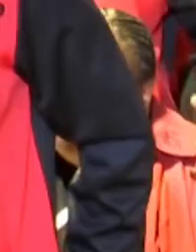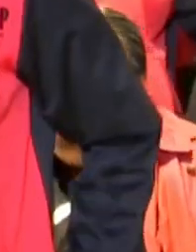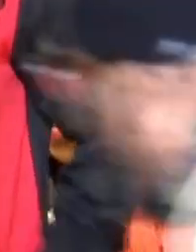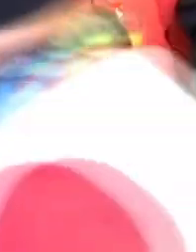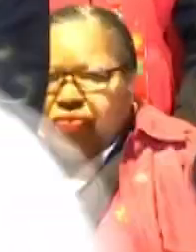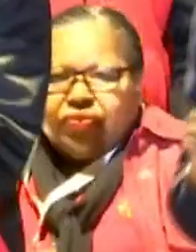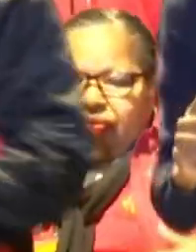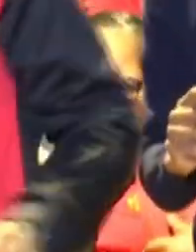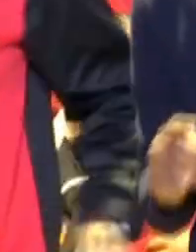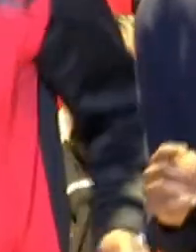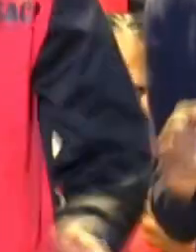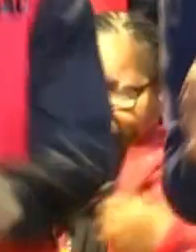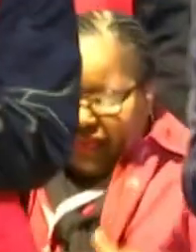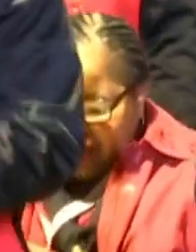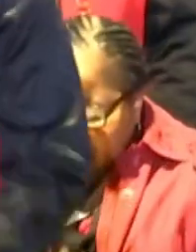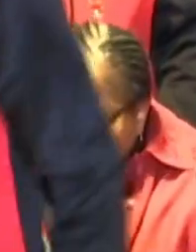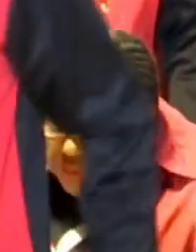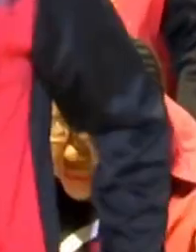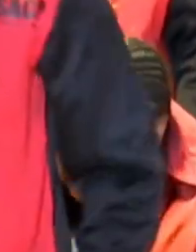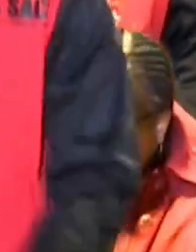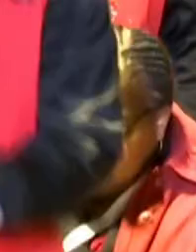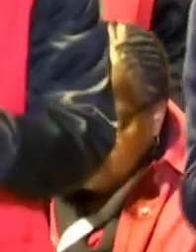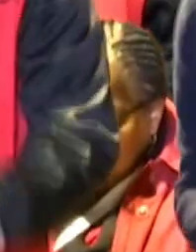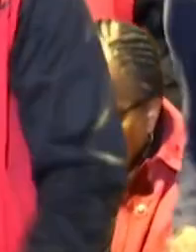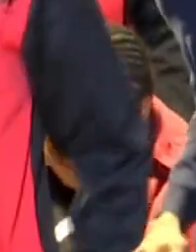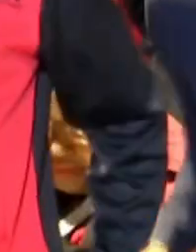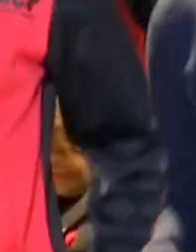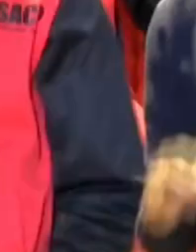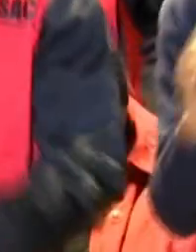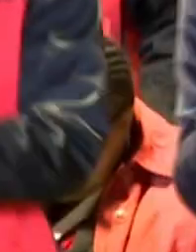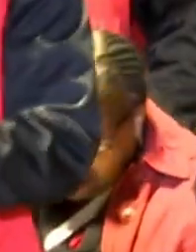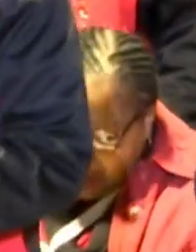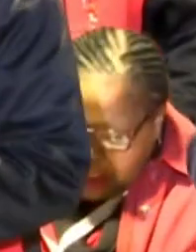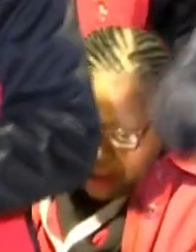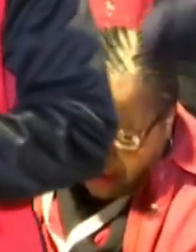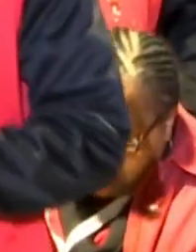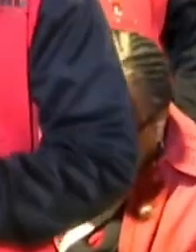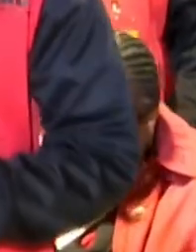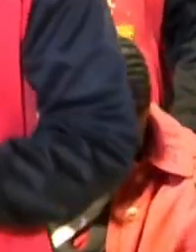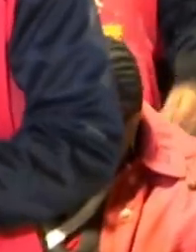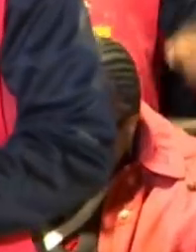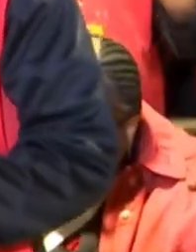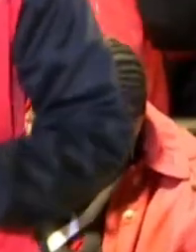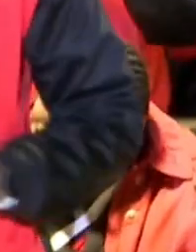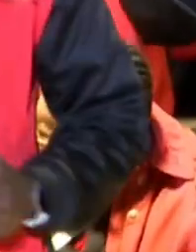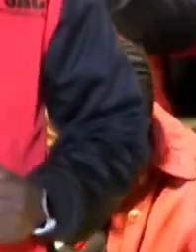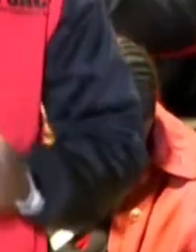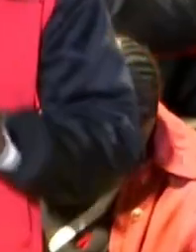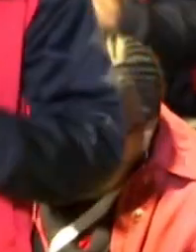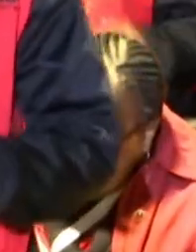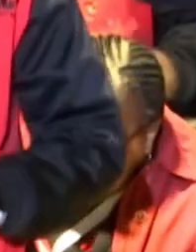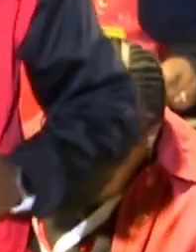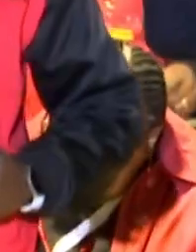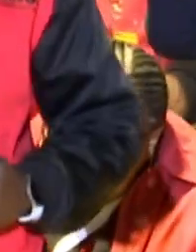2024. She says a decisive victory in 2024 is required for the ANC if the